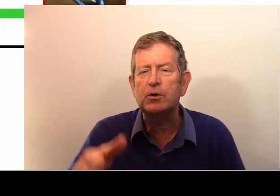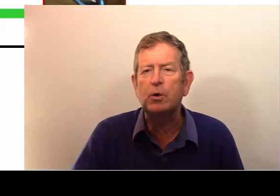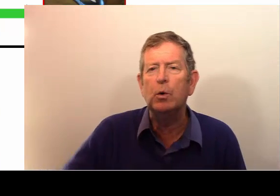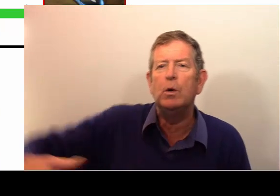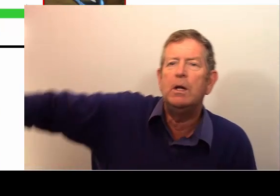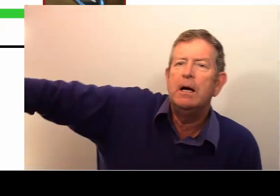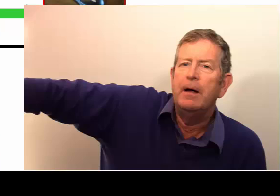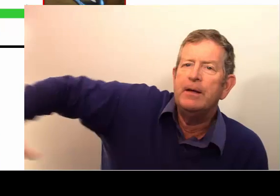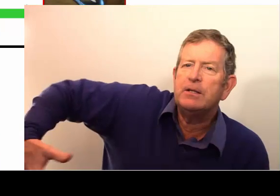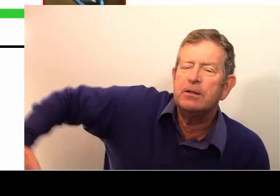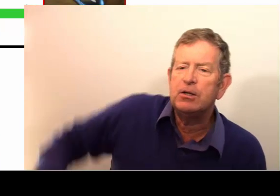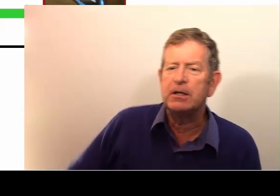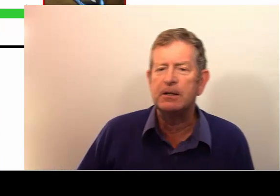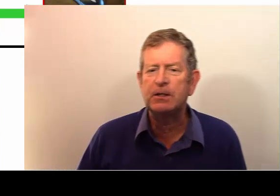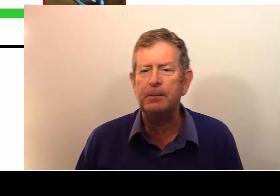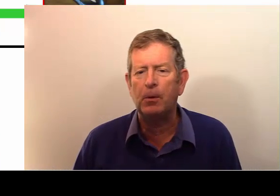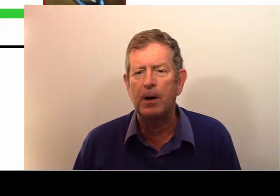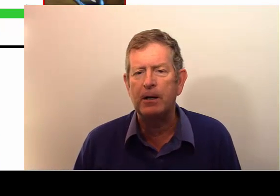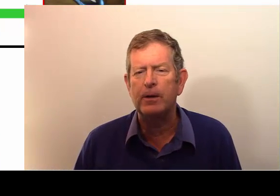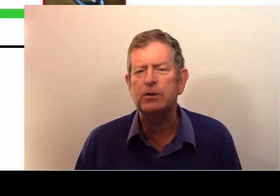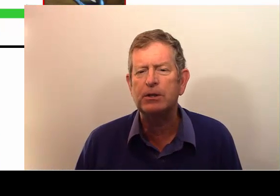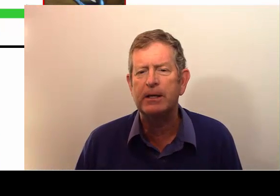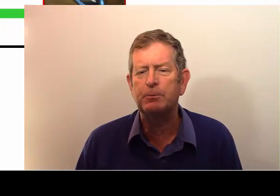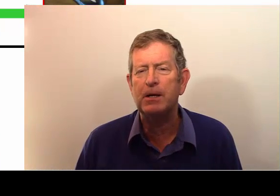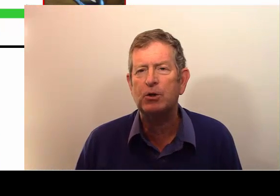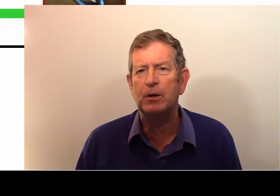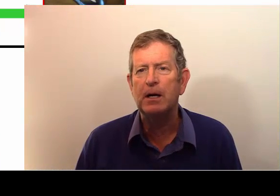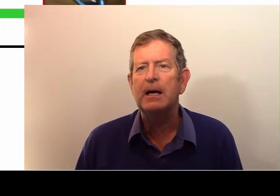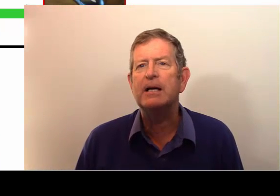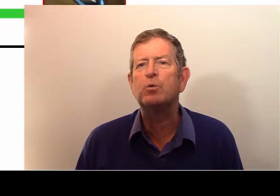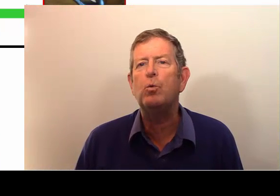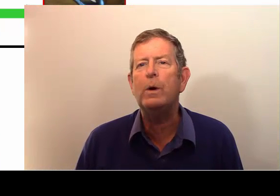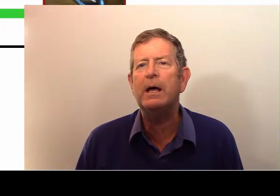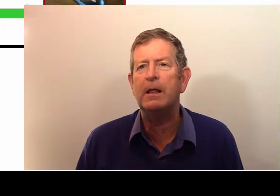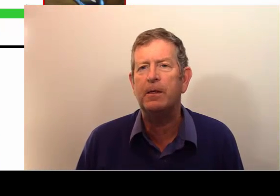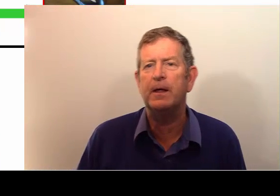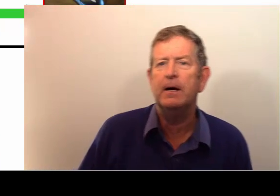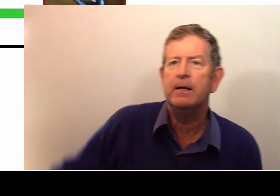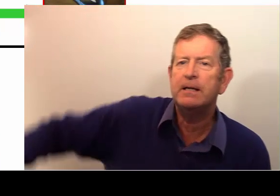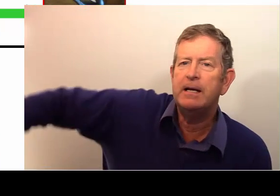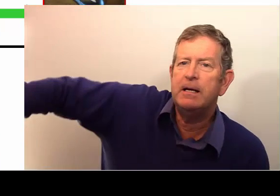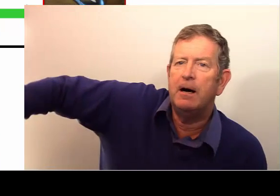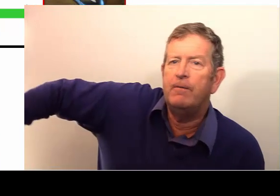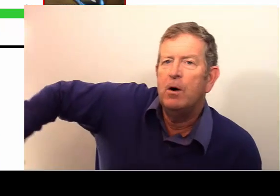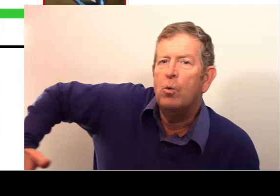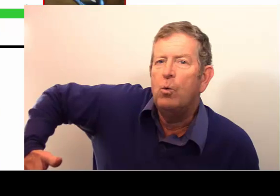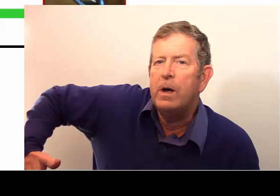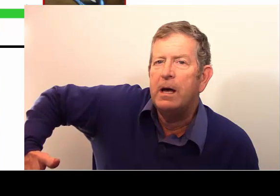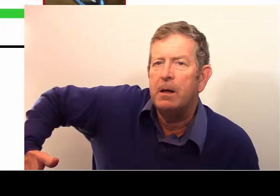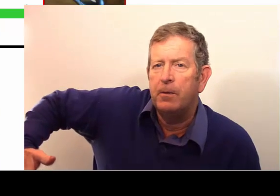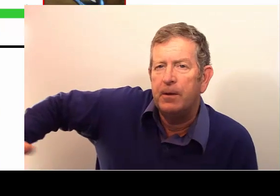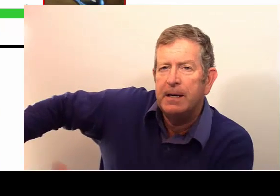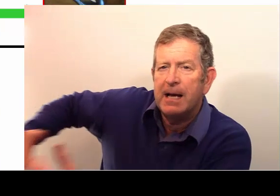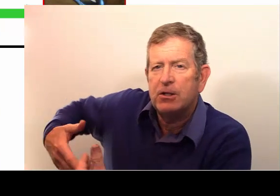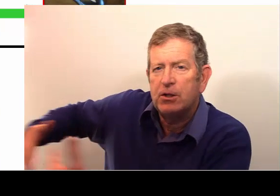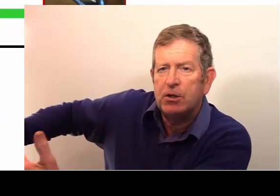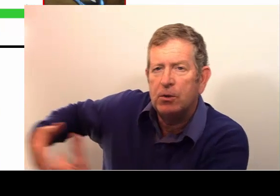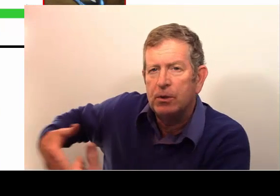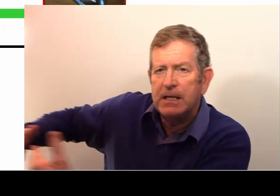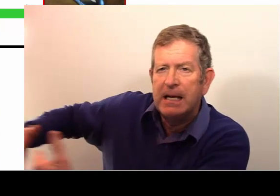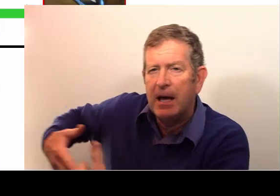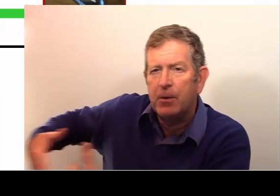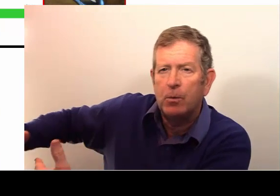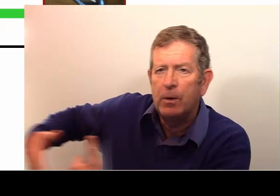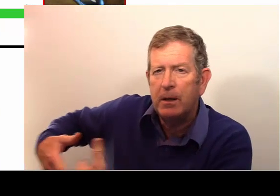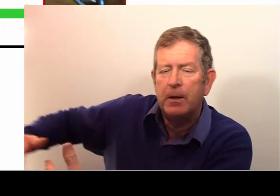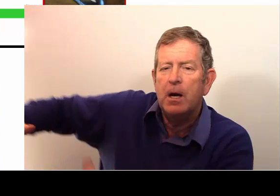to school? And this symbol right here, let's just say this picture, is with. This idea of with, next